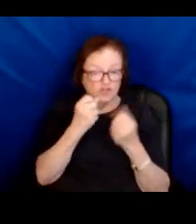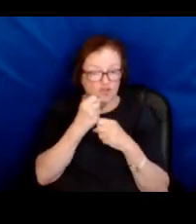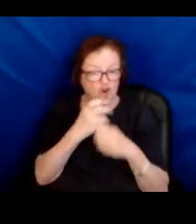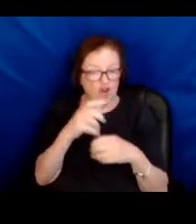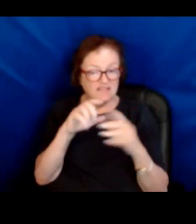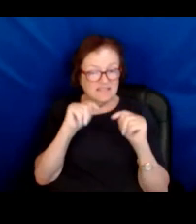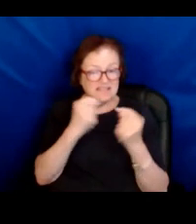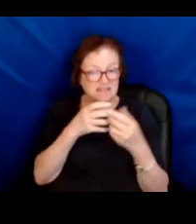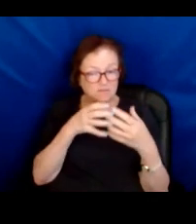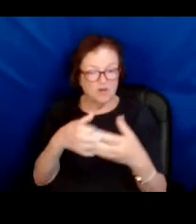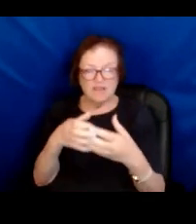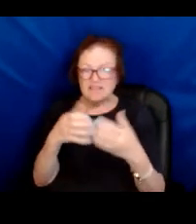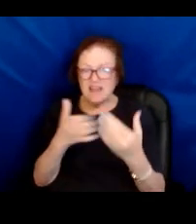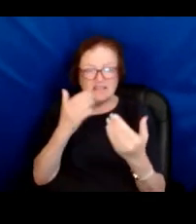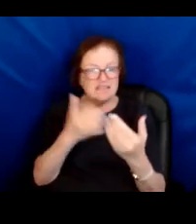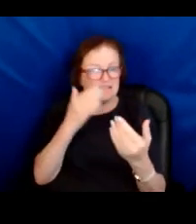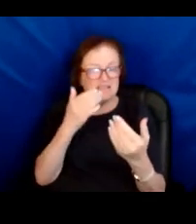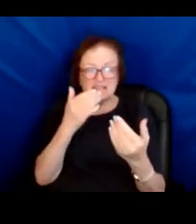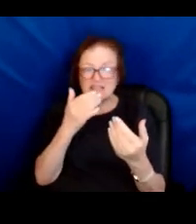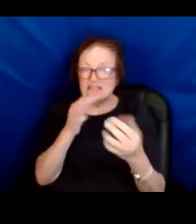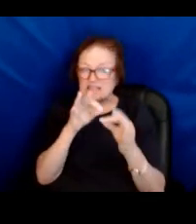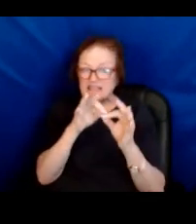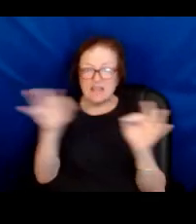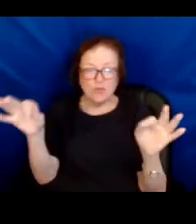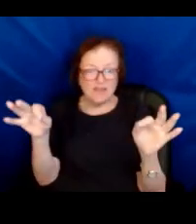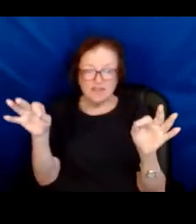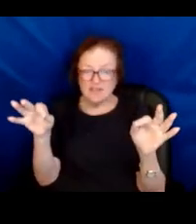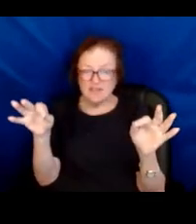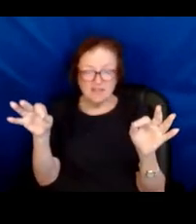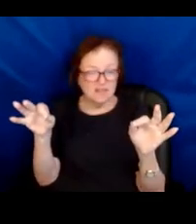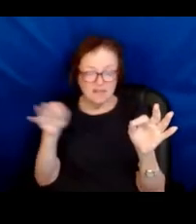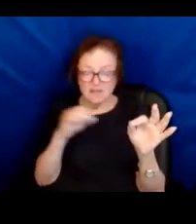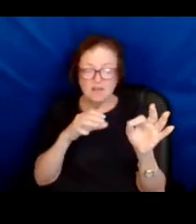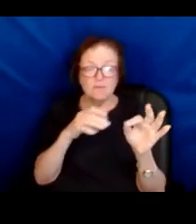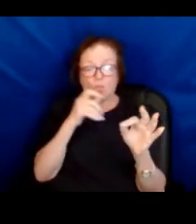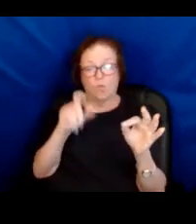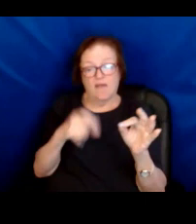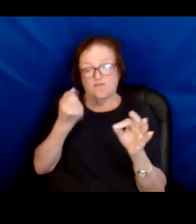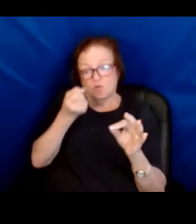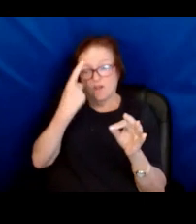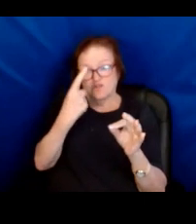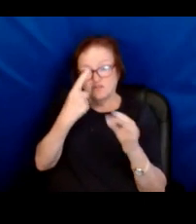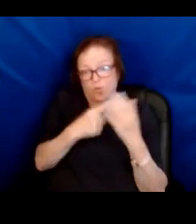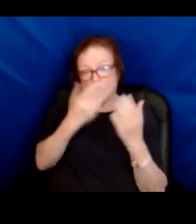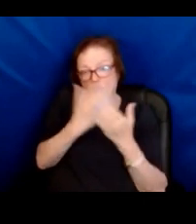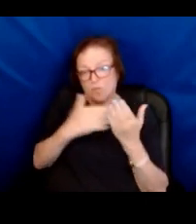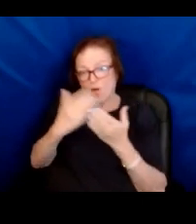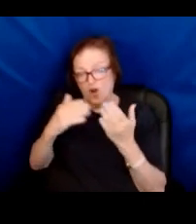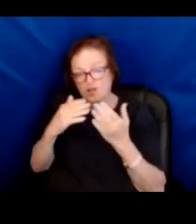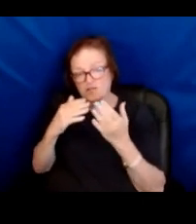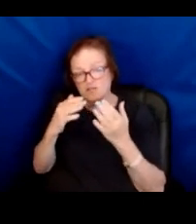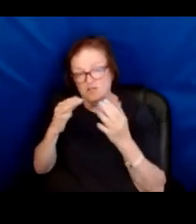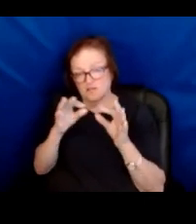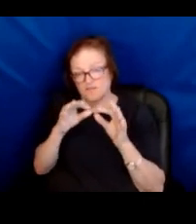not as easy as an equation. That we really need to understand what other aspects of the system look like. So Ted showed us some